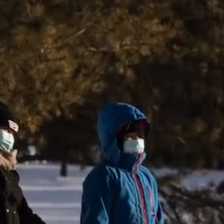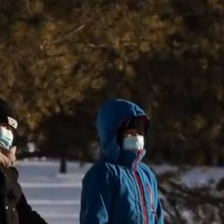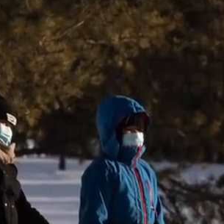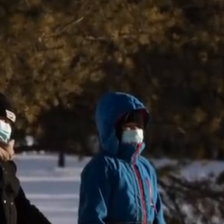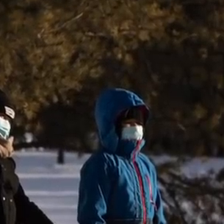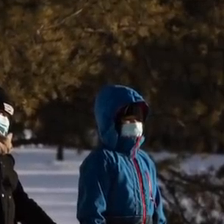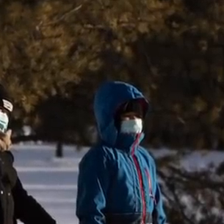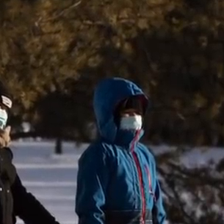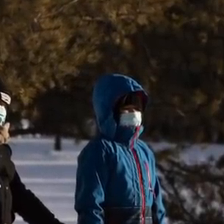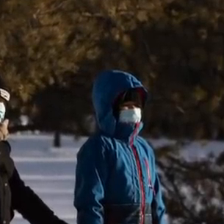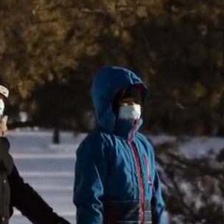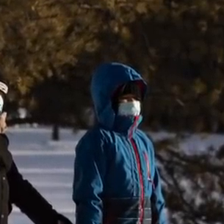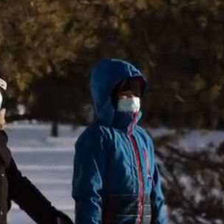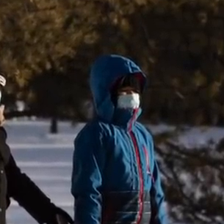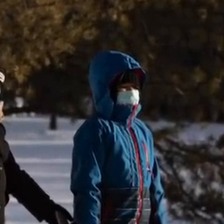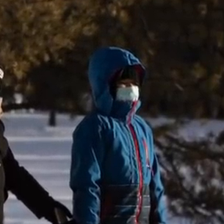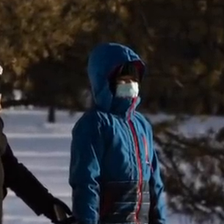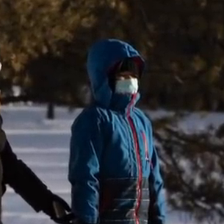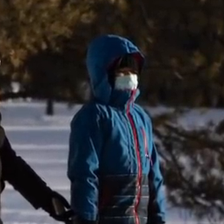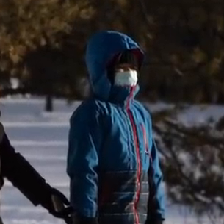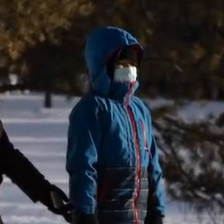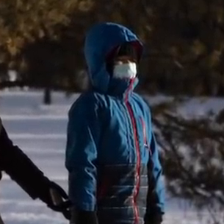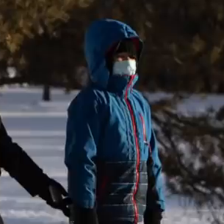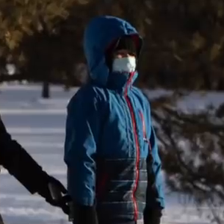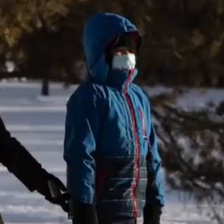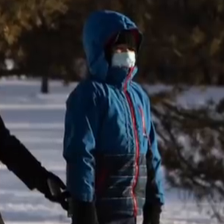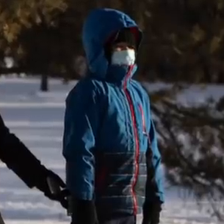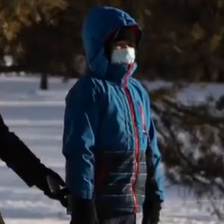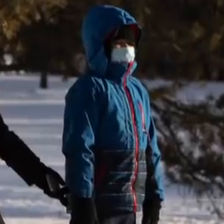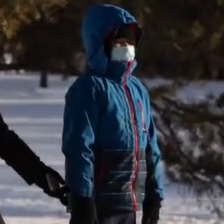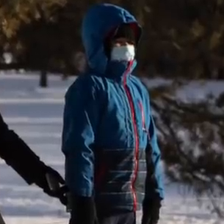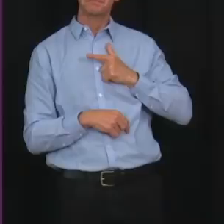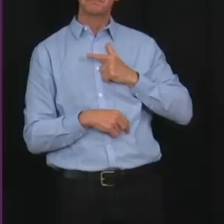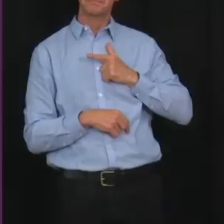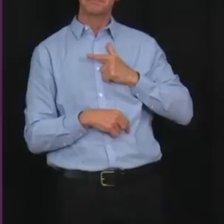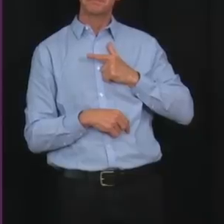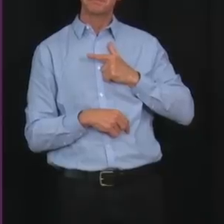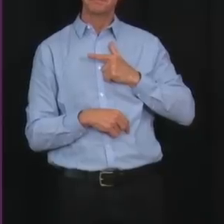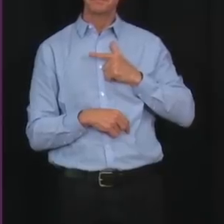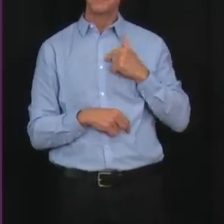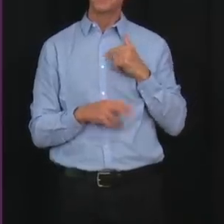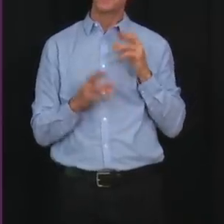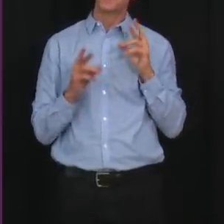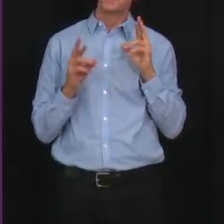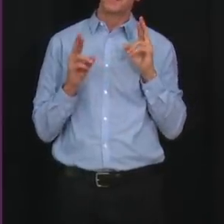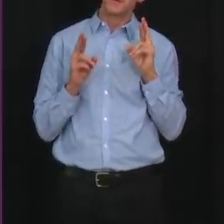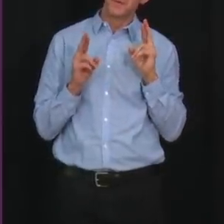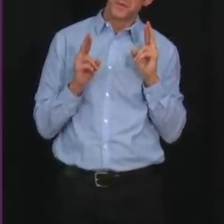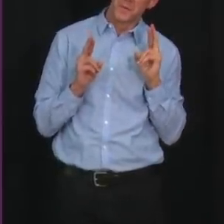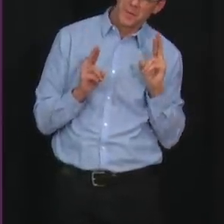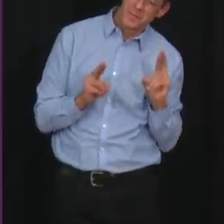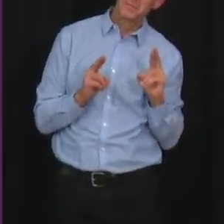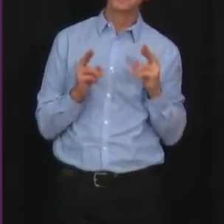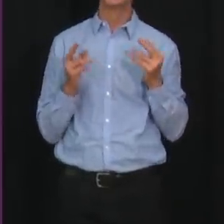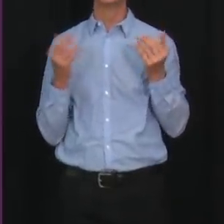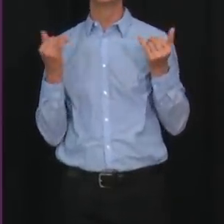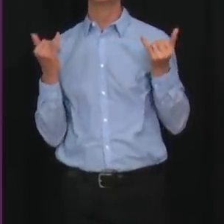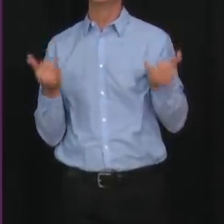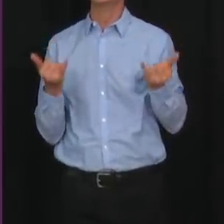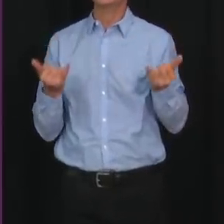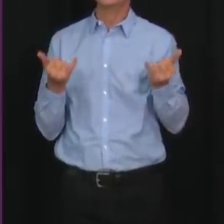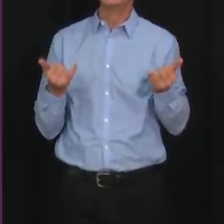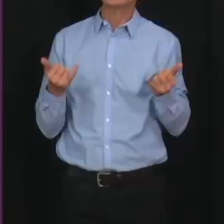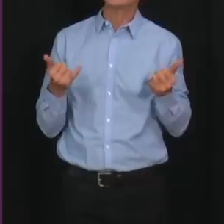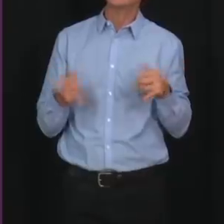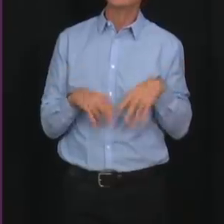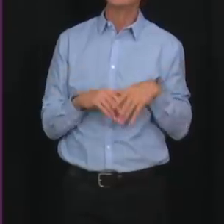can here in Alberta. So we hope, what we hope that today's measures, they are a layering of